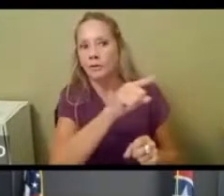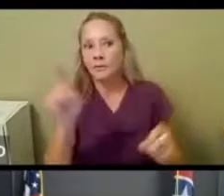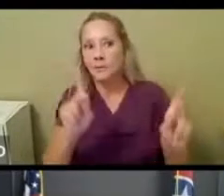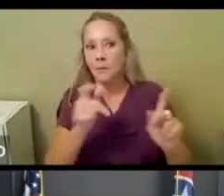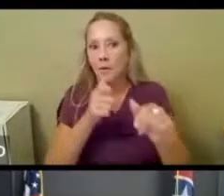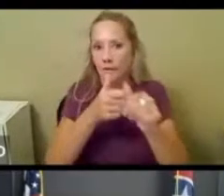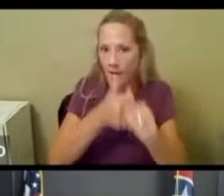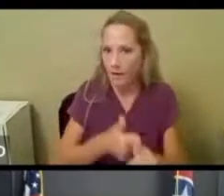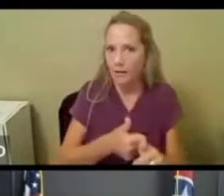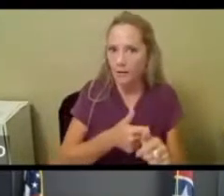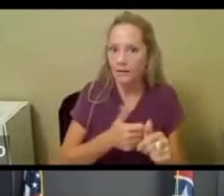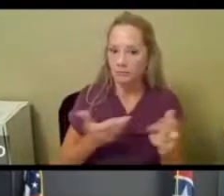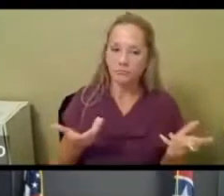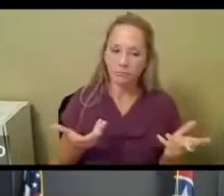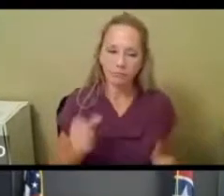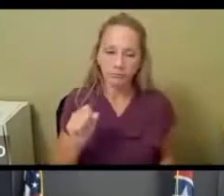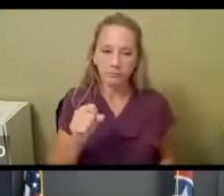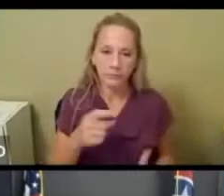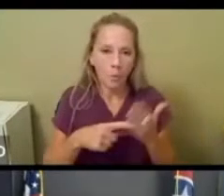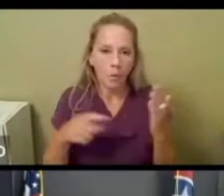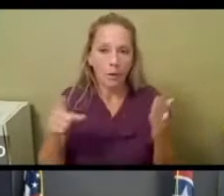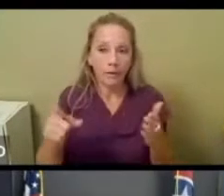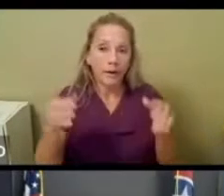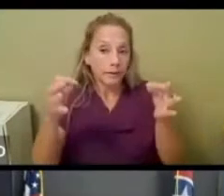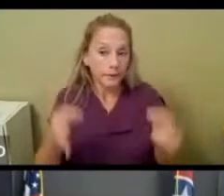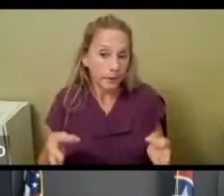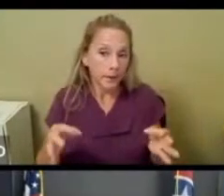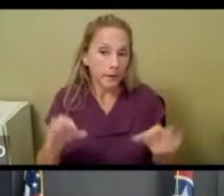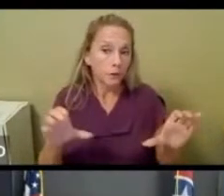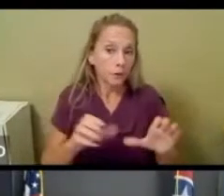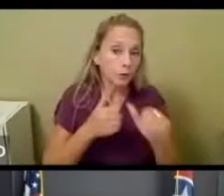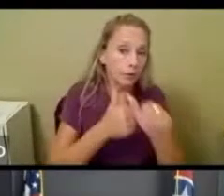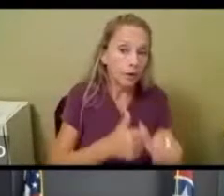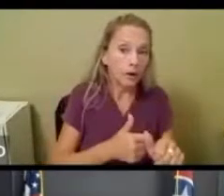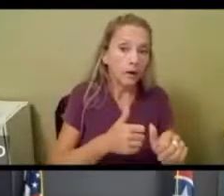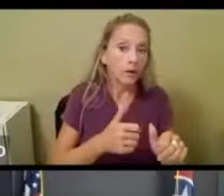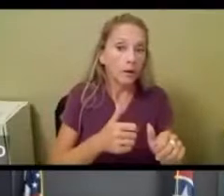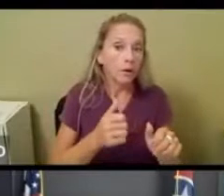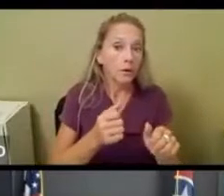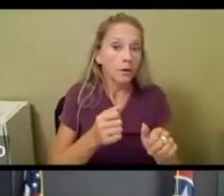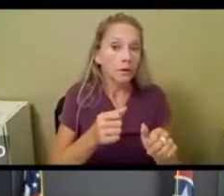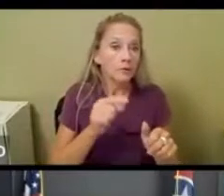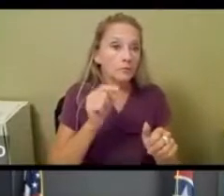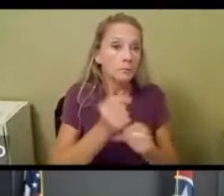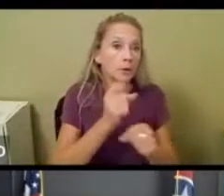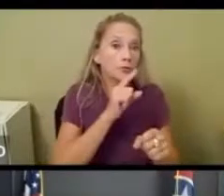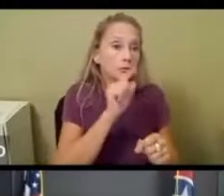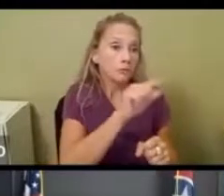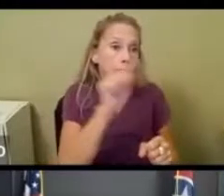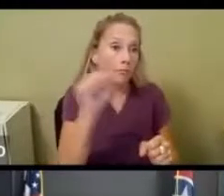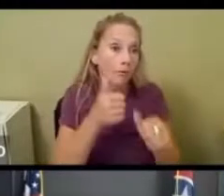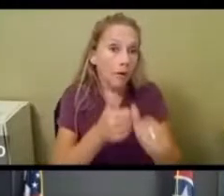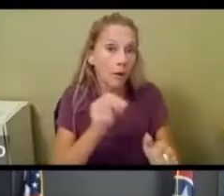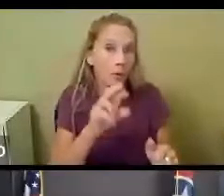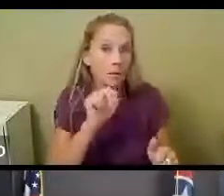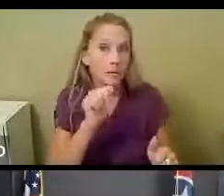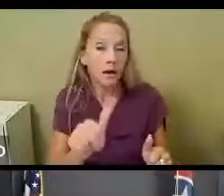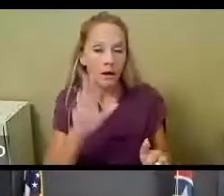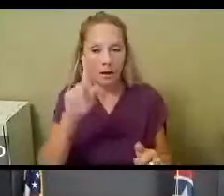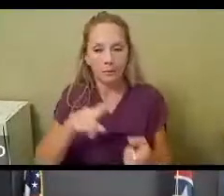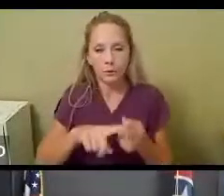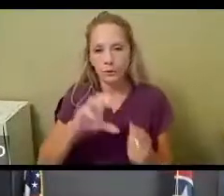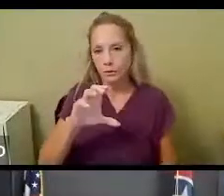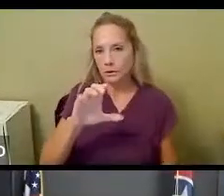them would be up to city administrators and county administrators and law